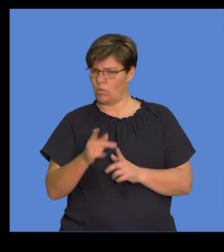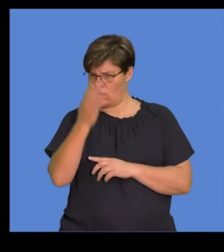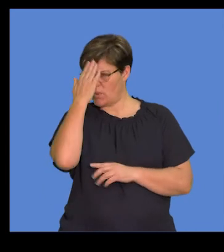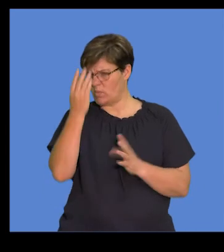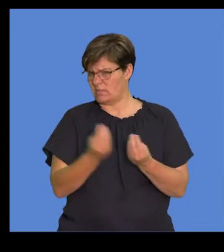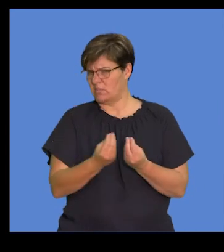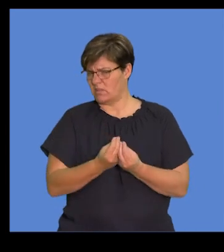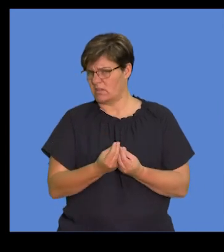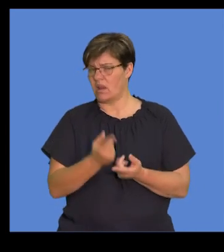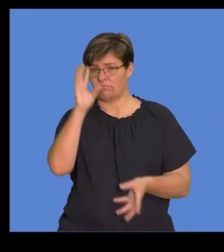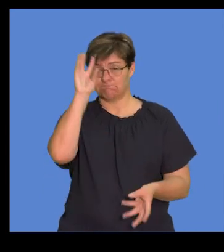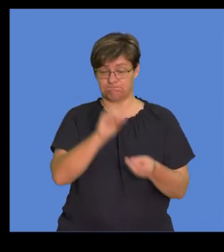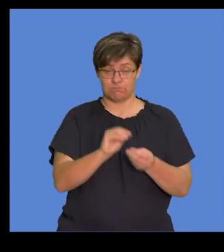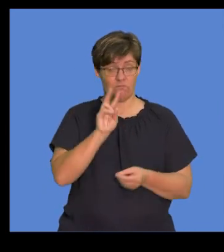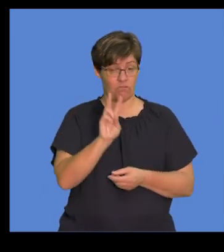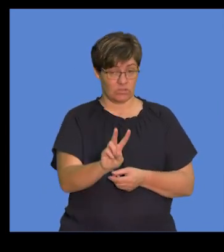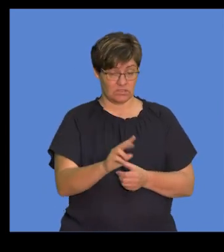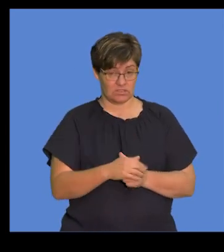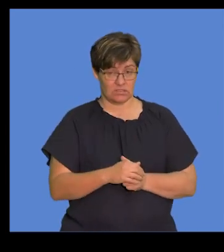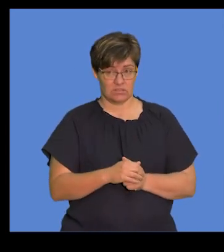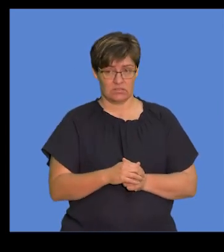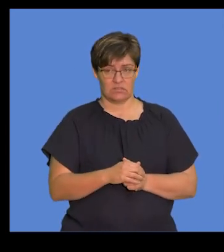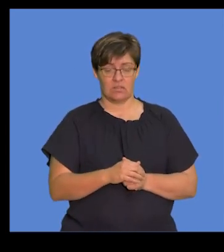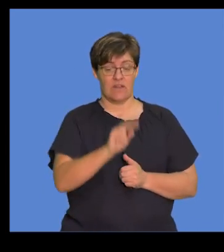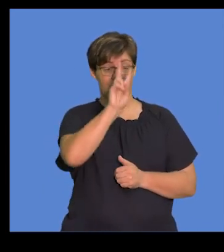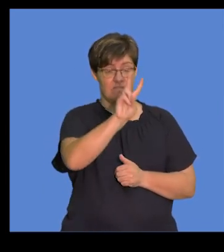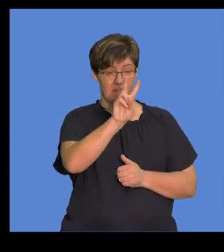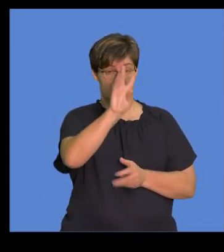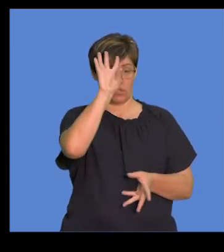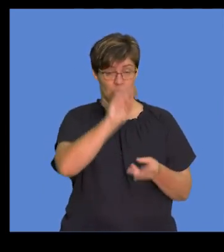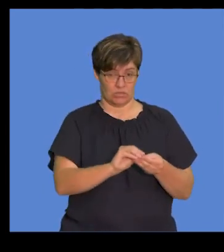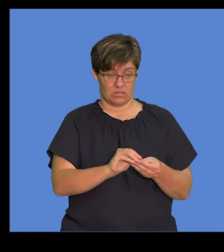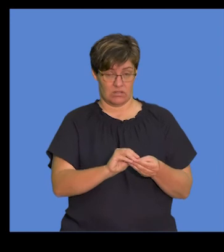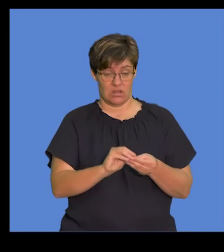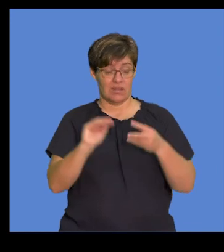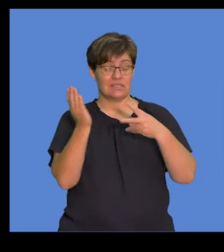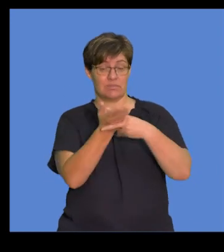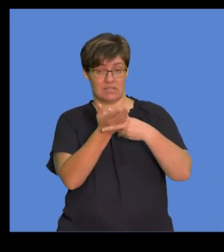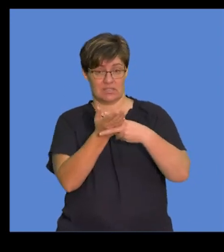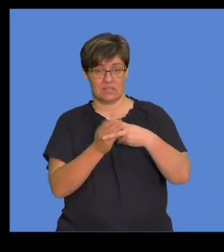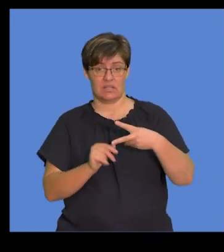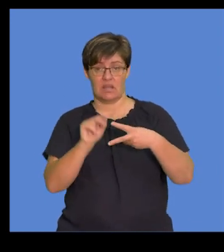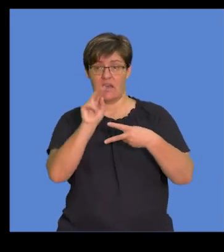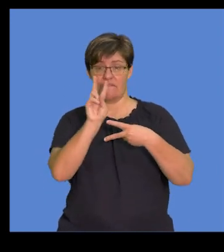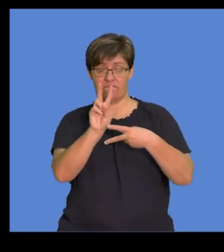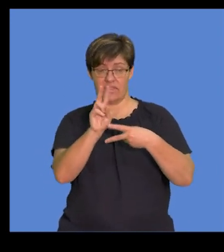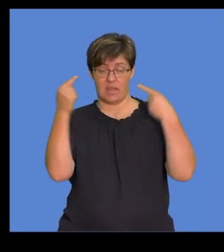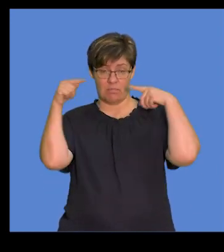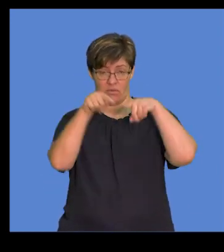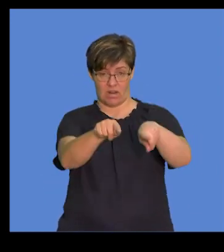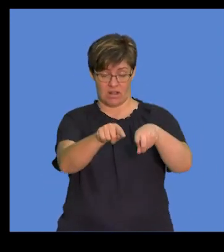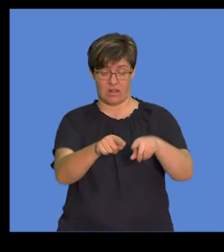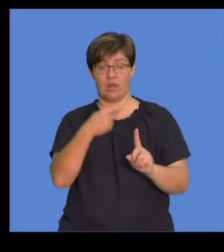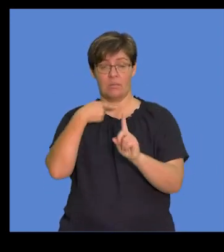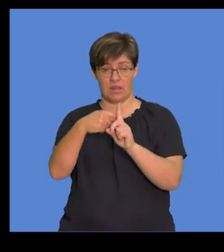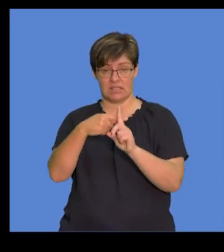okay? Now we know that the total voltage in this circuit, okay, V total is split between